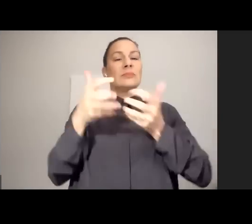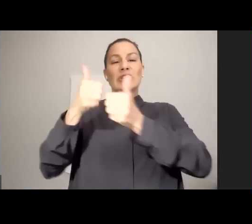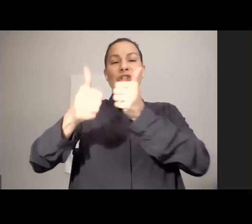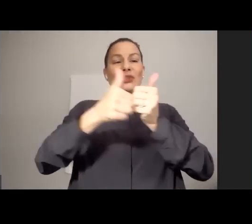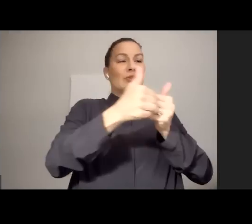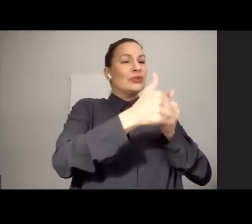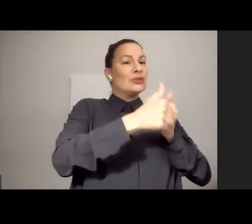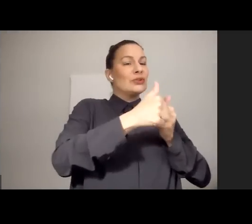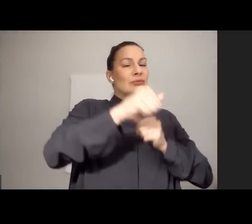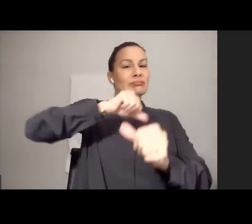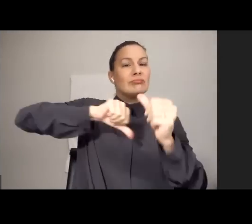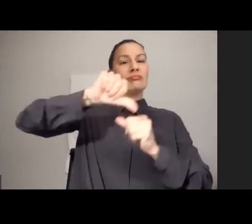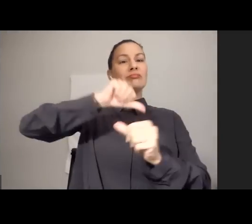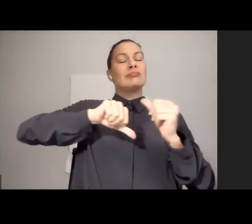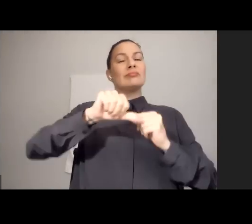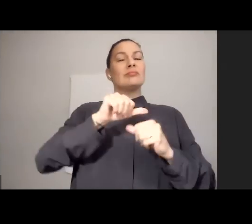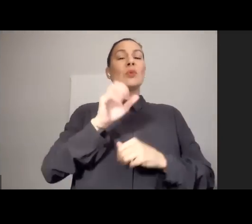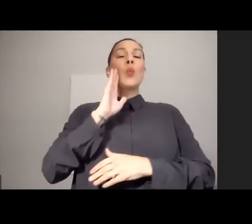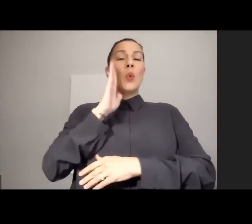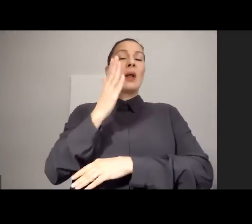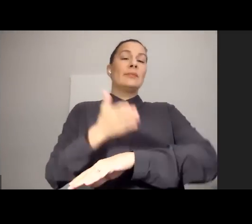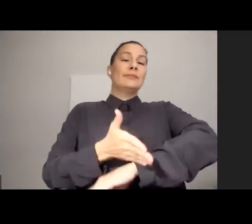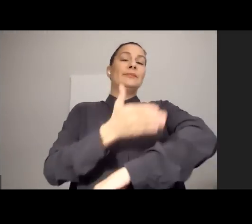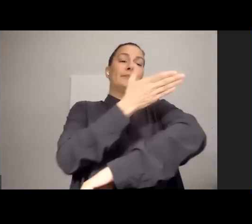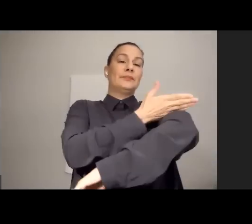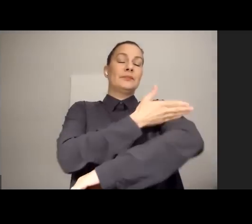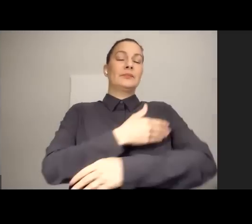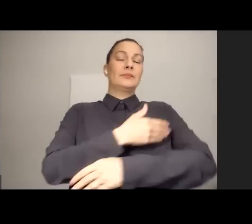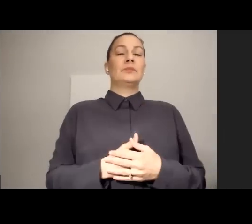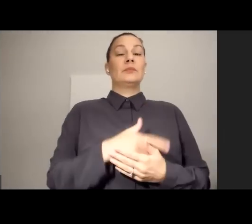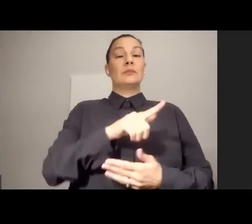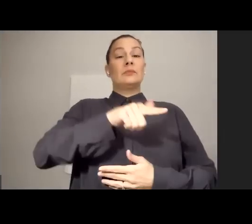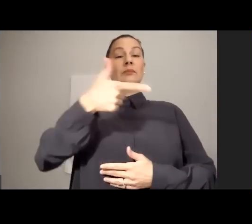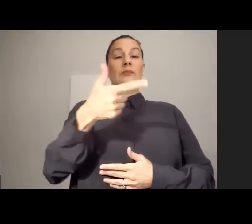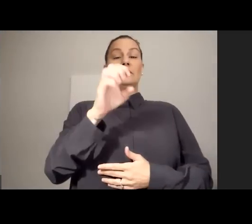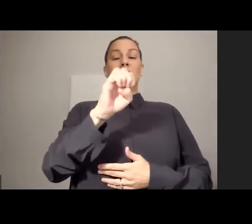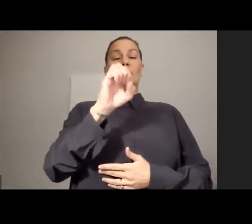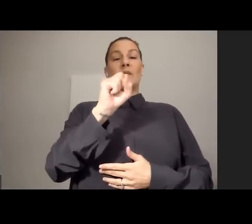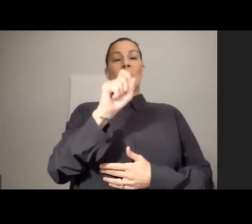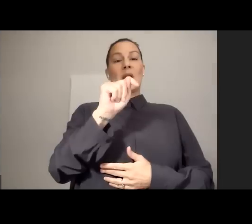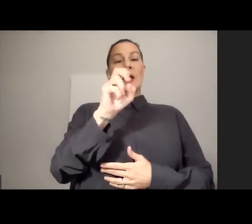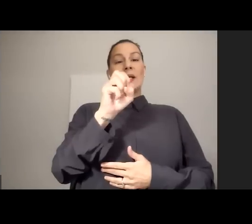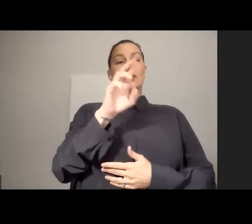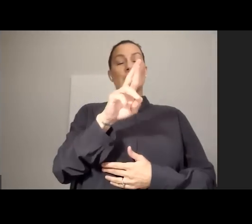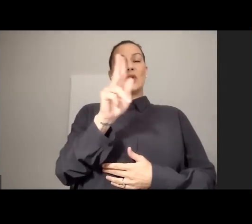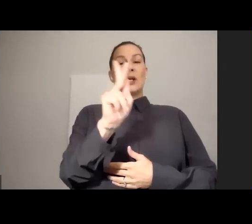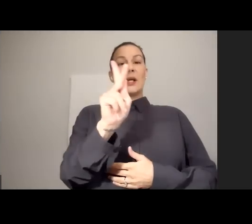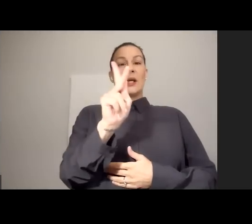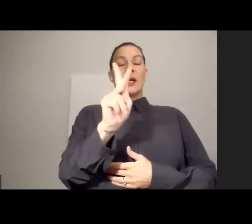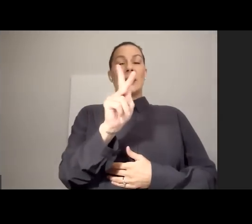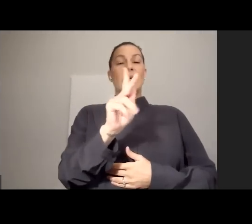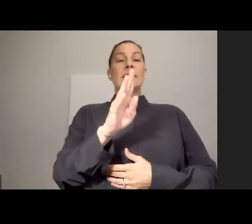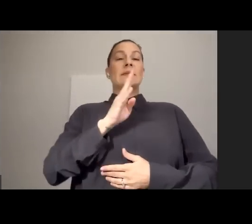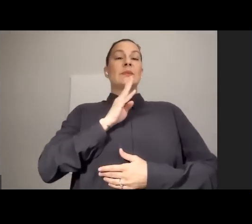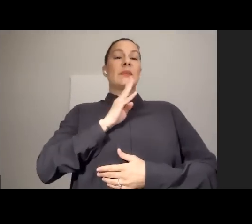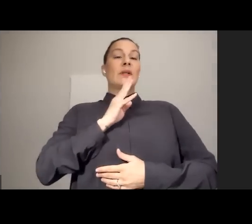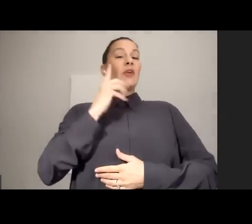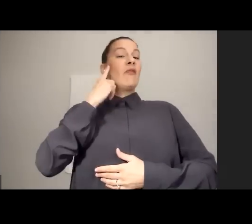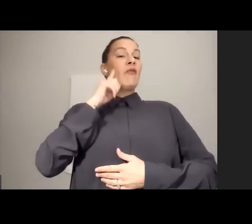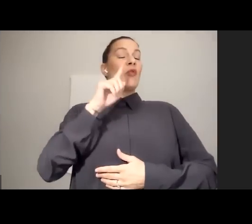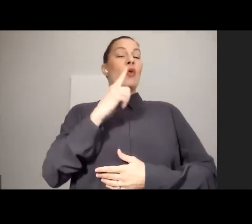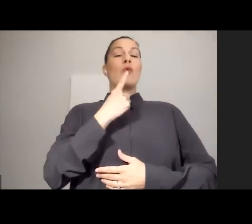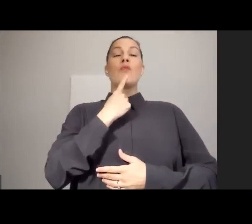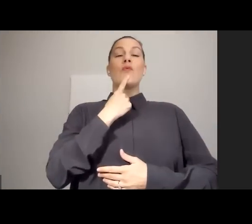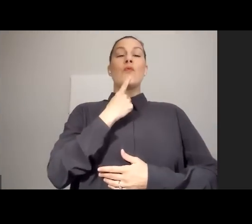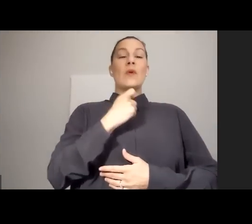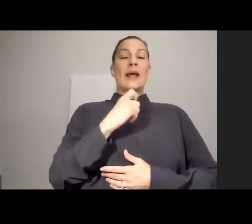better. Next up, we have Esther K., who is speaking on behalf of Red Canary Song, which centers